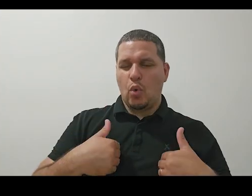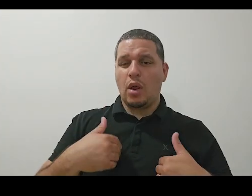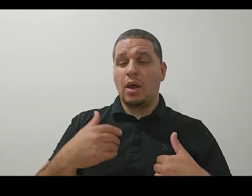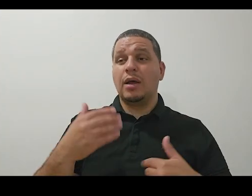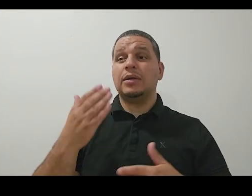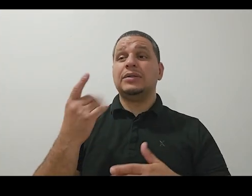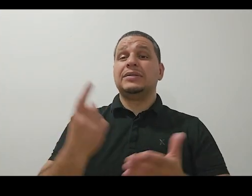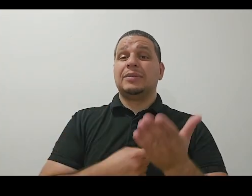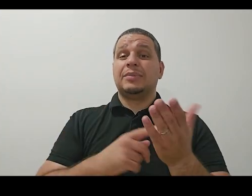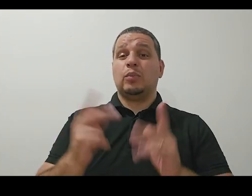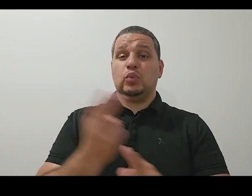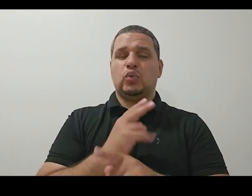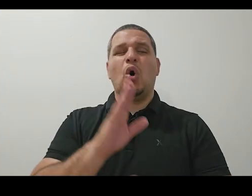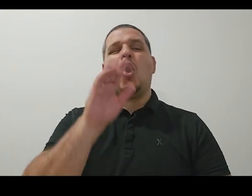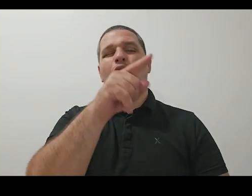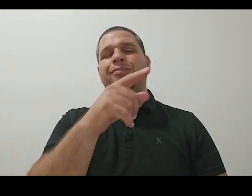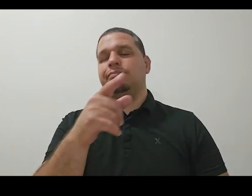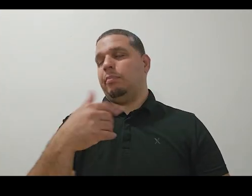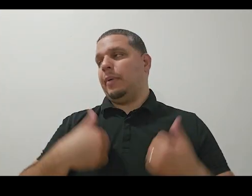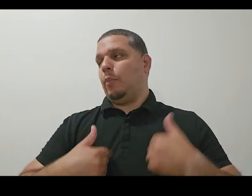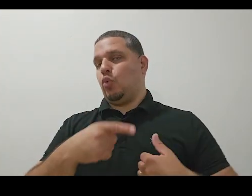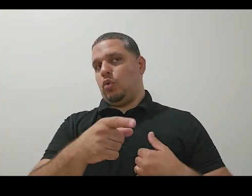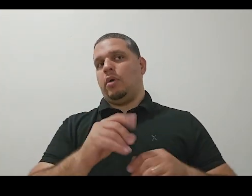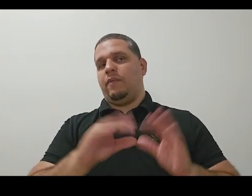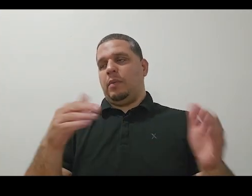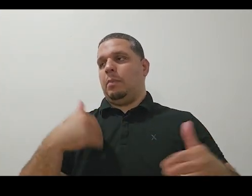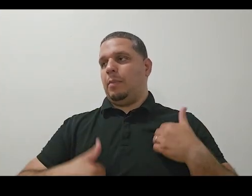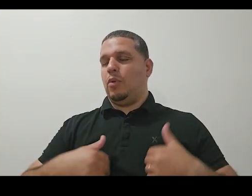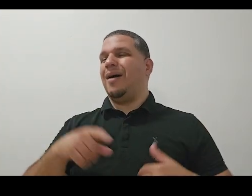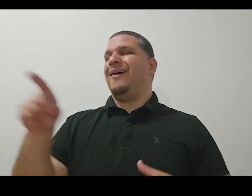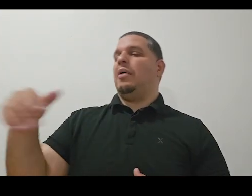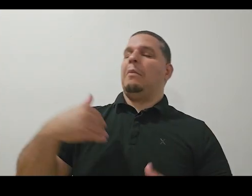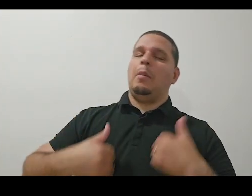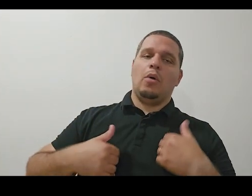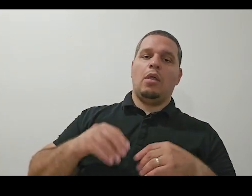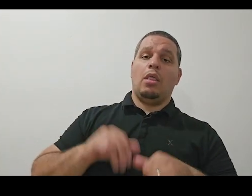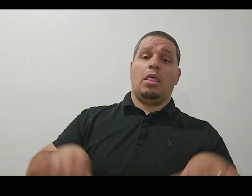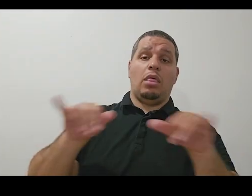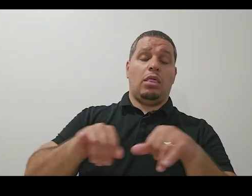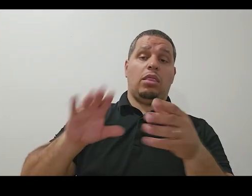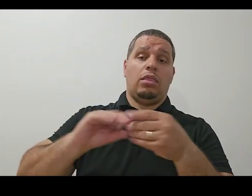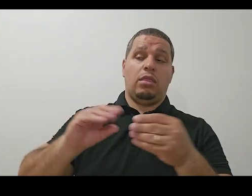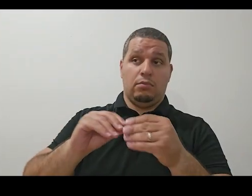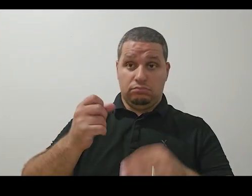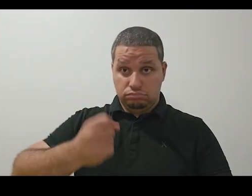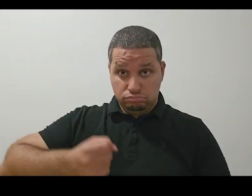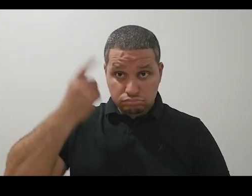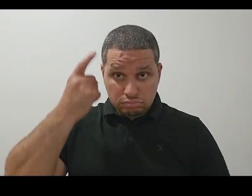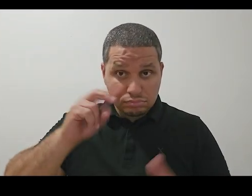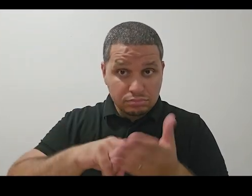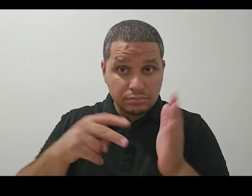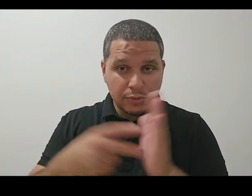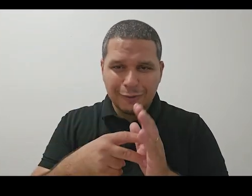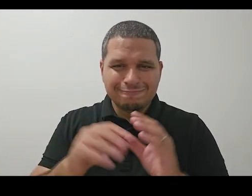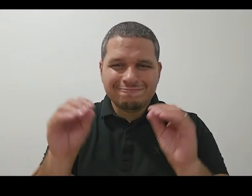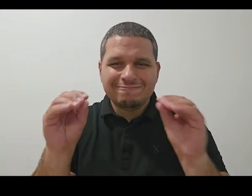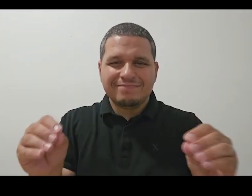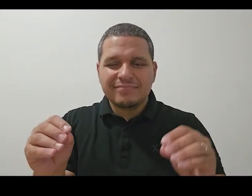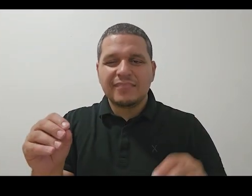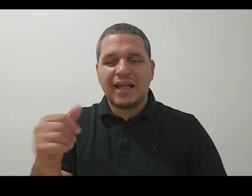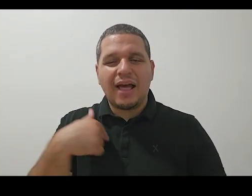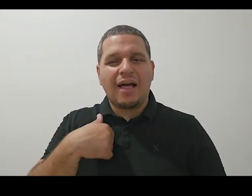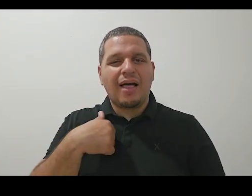And because people use bipolar so loosely. Oh yeah, you bipolar. Yeah, you bipolar. Yeah, and understanding